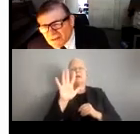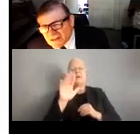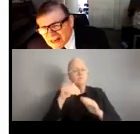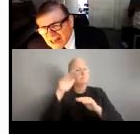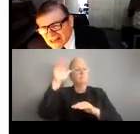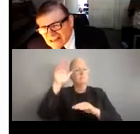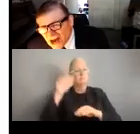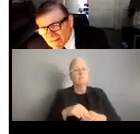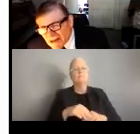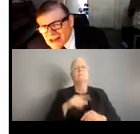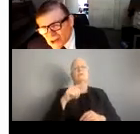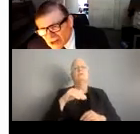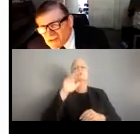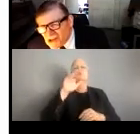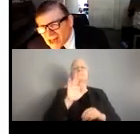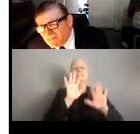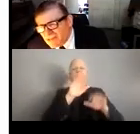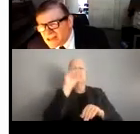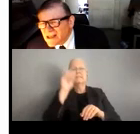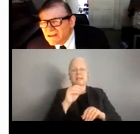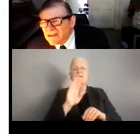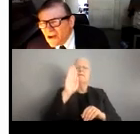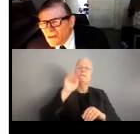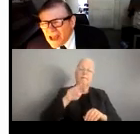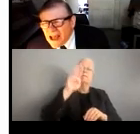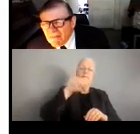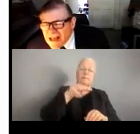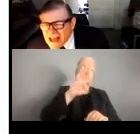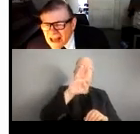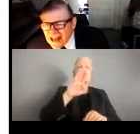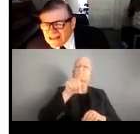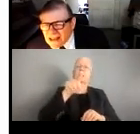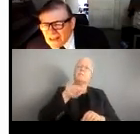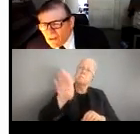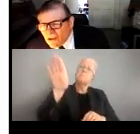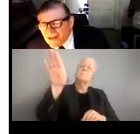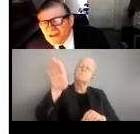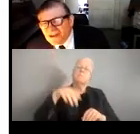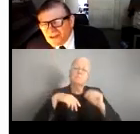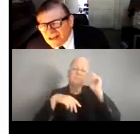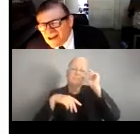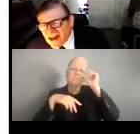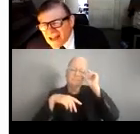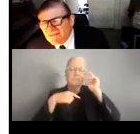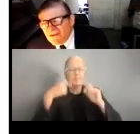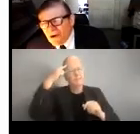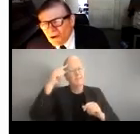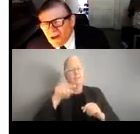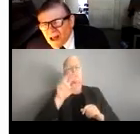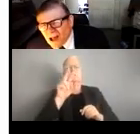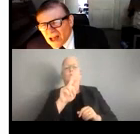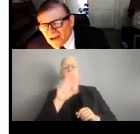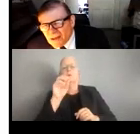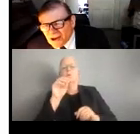top 10% has gone up and down, but is still on the way up. And that would have been the 2008